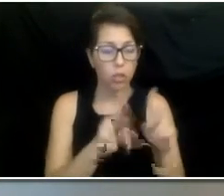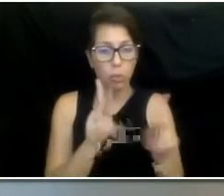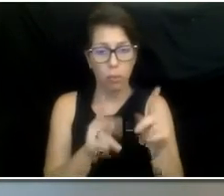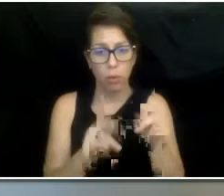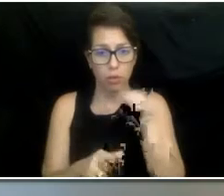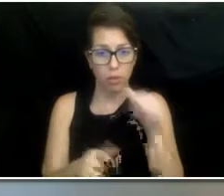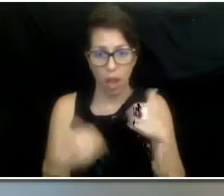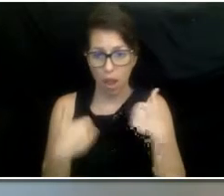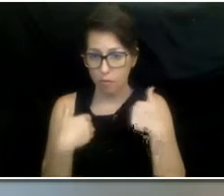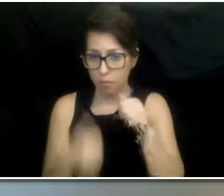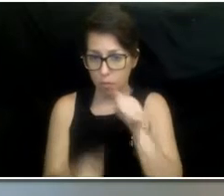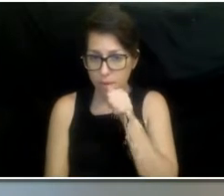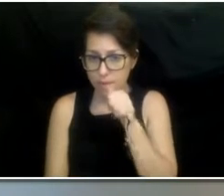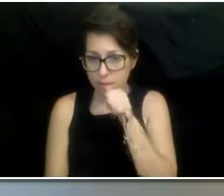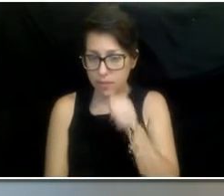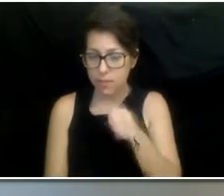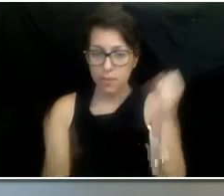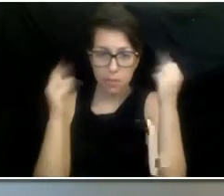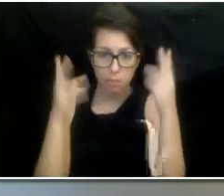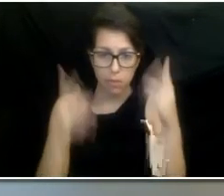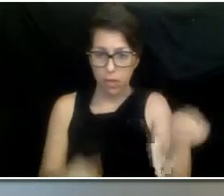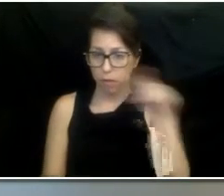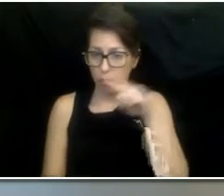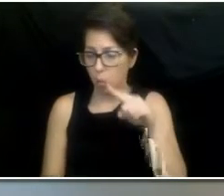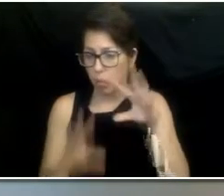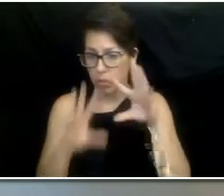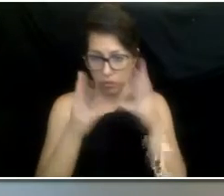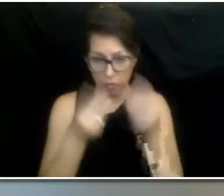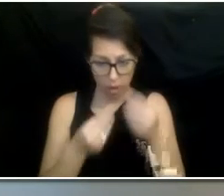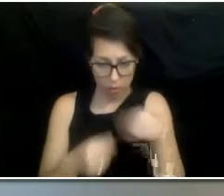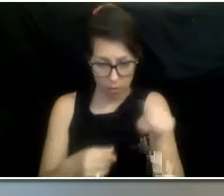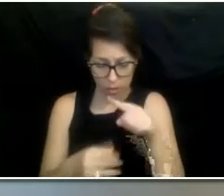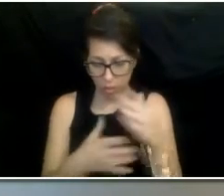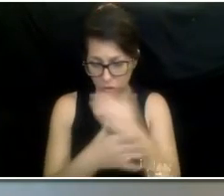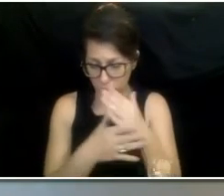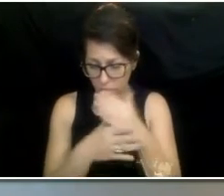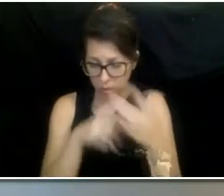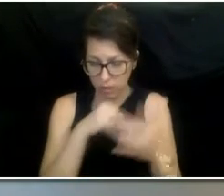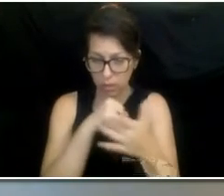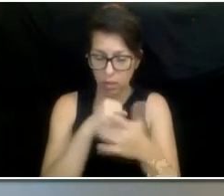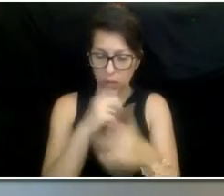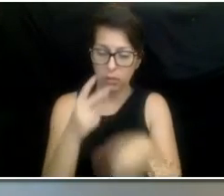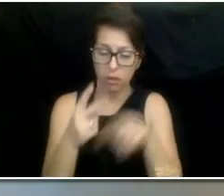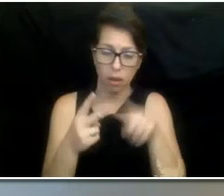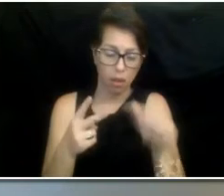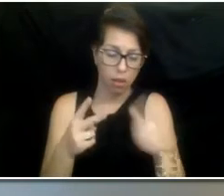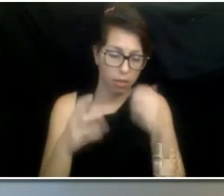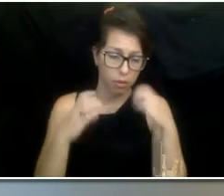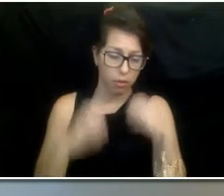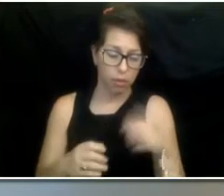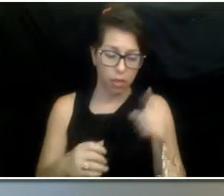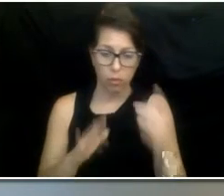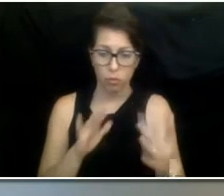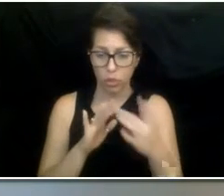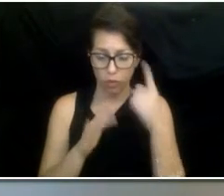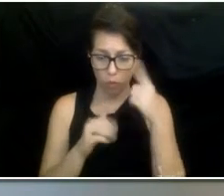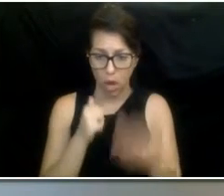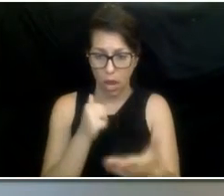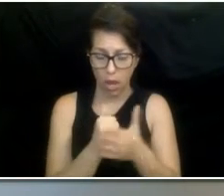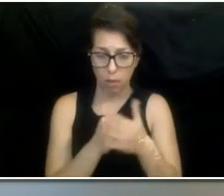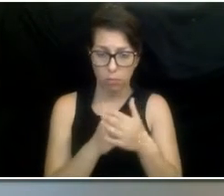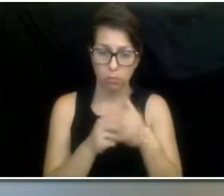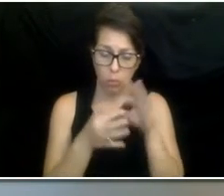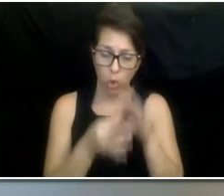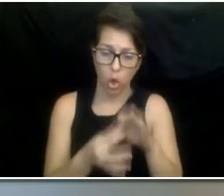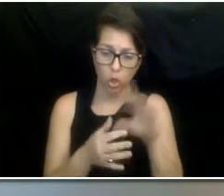in their lives they cannot do this in small apartment with their children and other family members in the same space and they cannot go